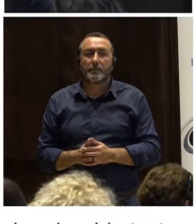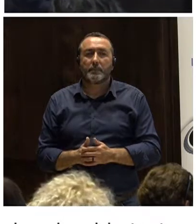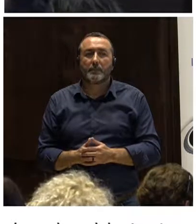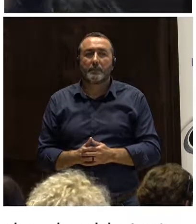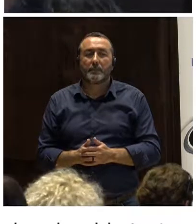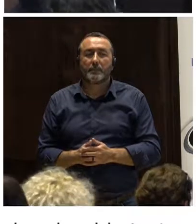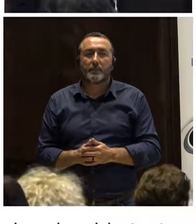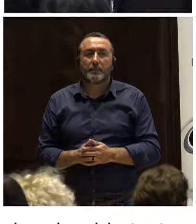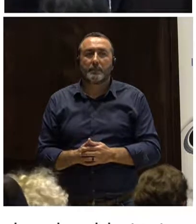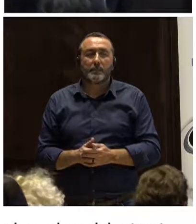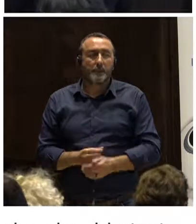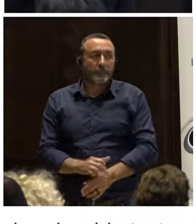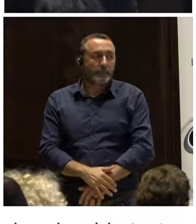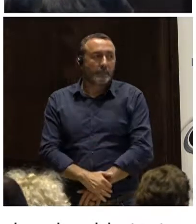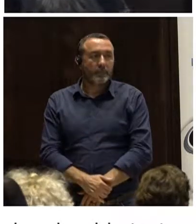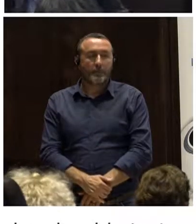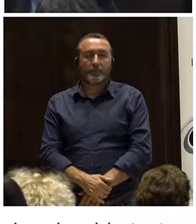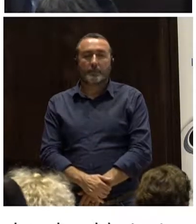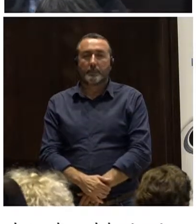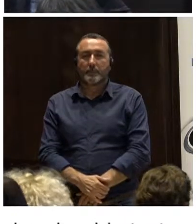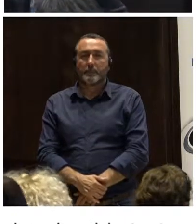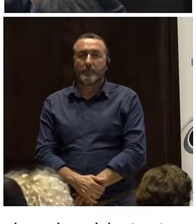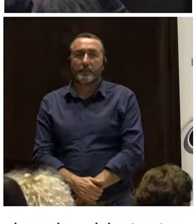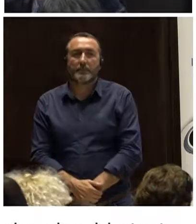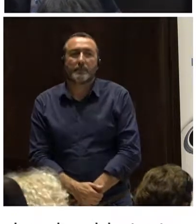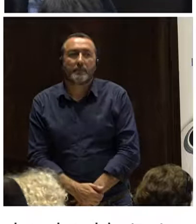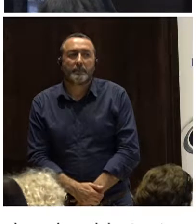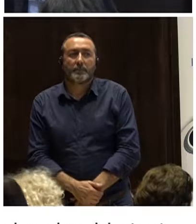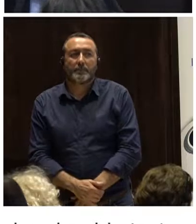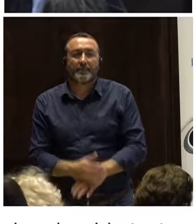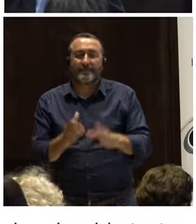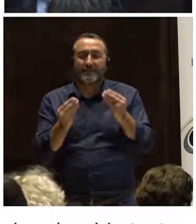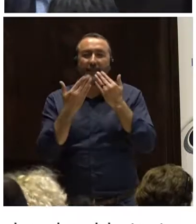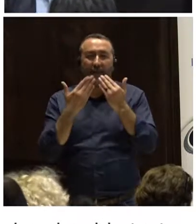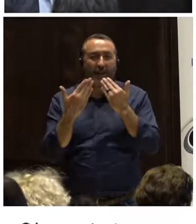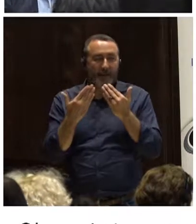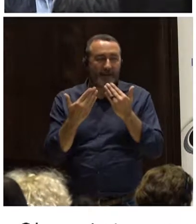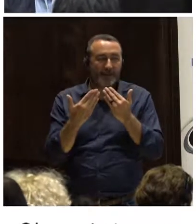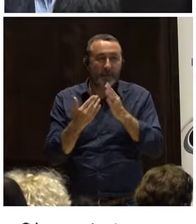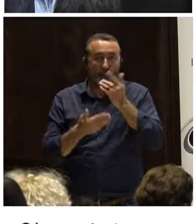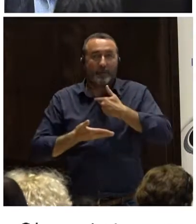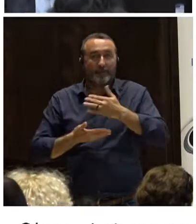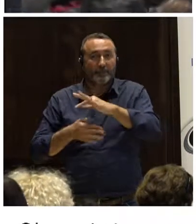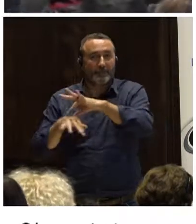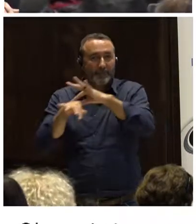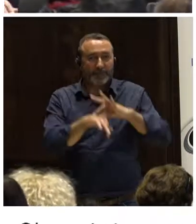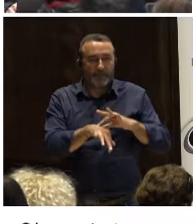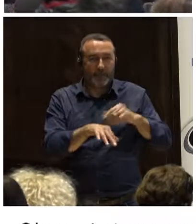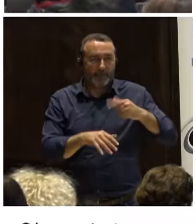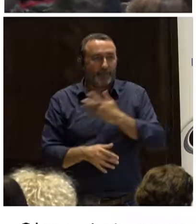So the floor is yours. Thank you, and thank you very much for inviting me. It's very nice to be here.